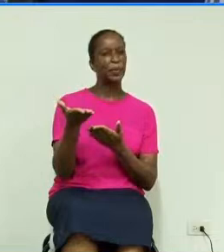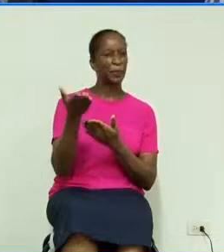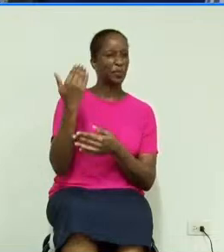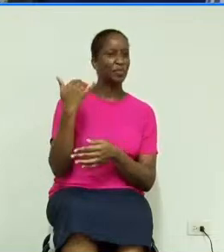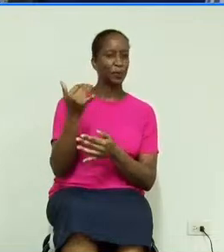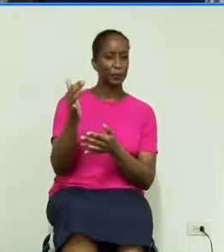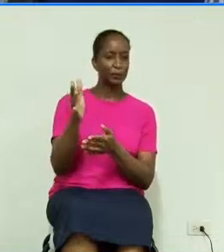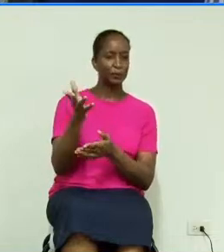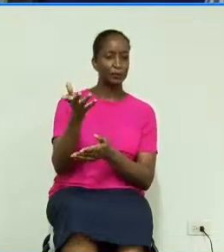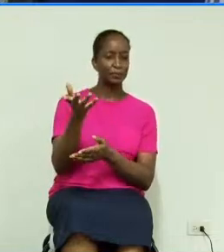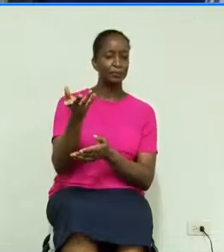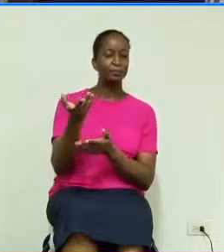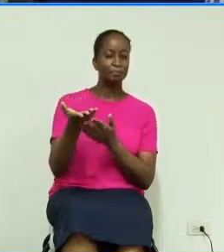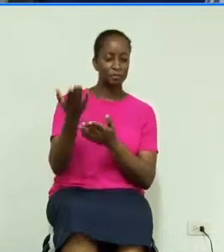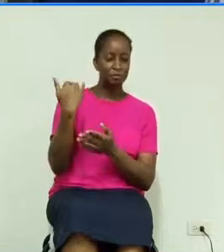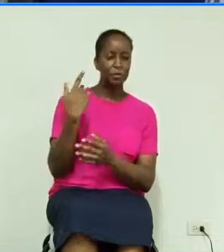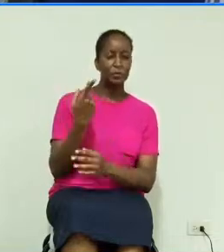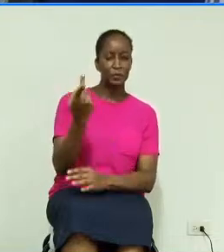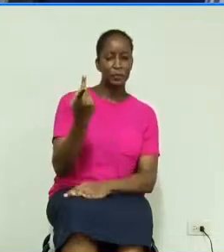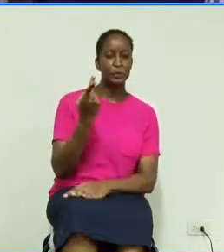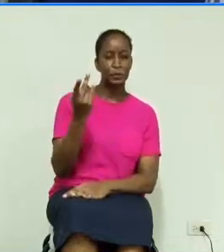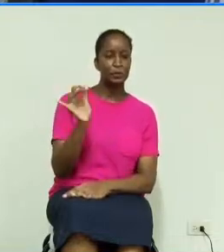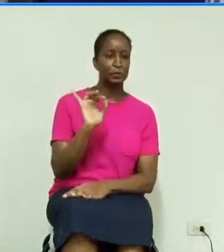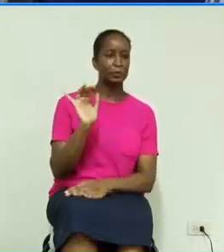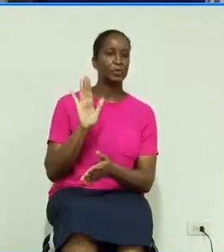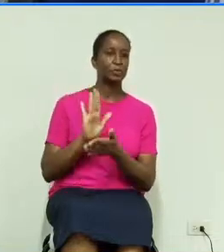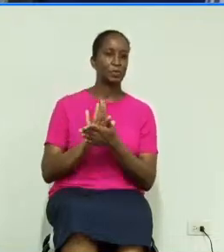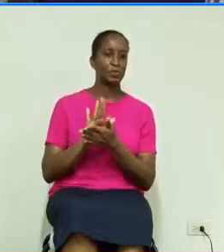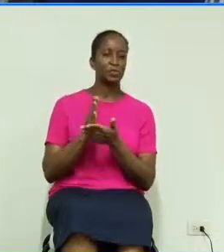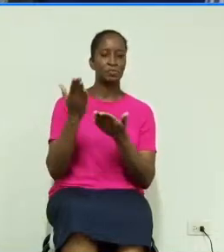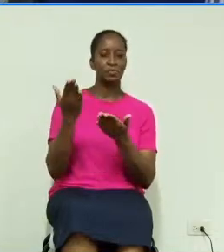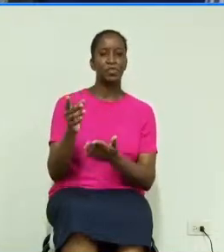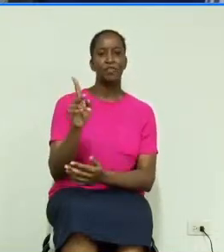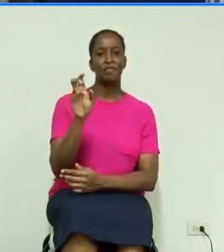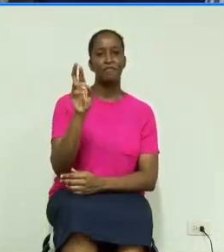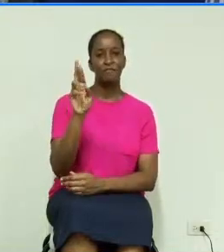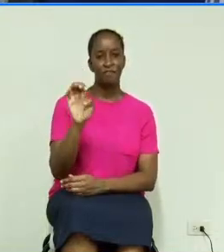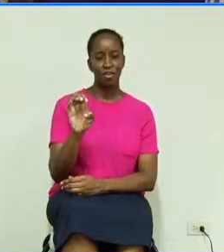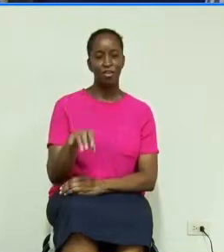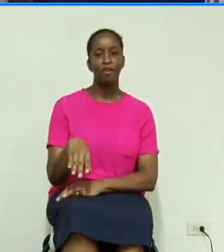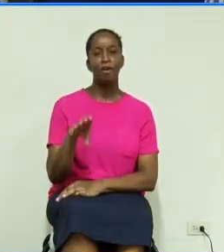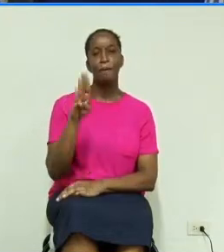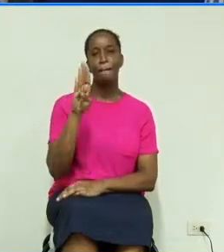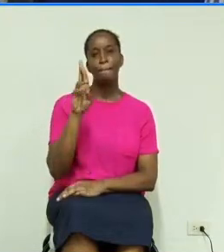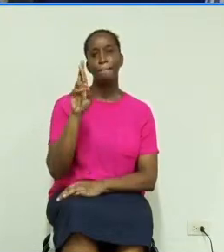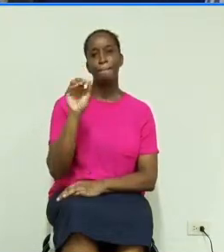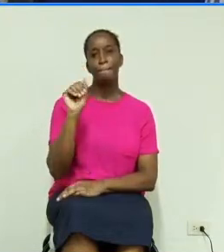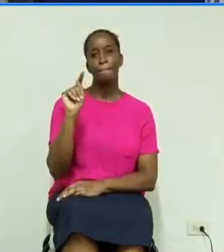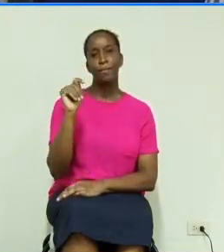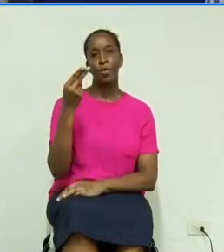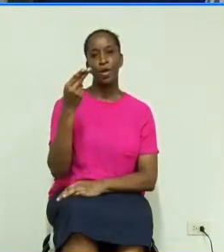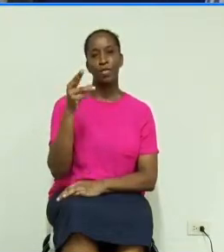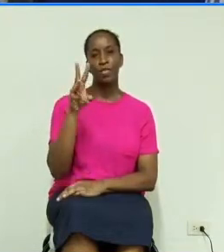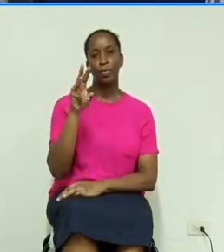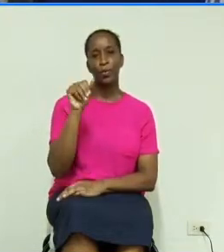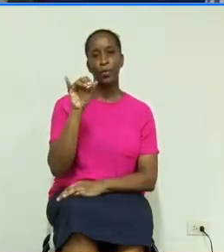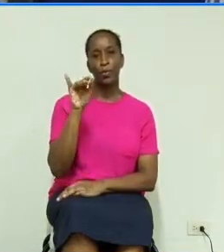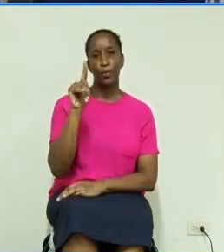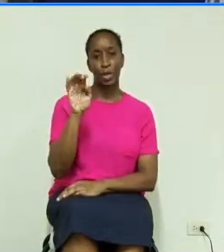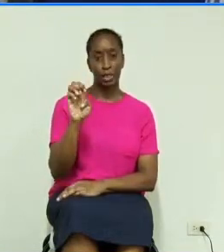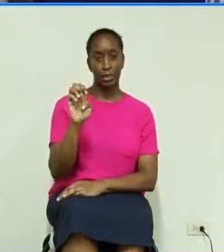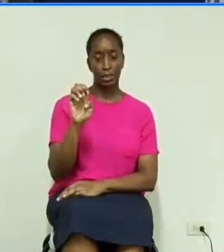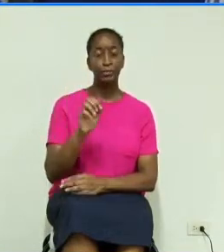the Senate, has also added to a better understanding. And therefore, taken together, we would have been treated